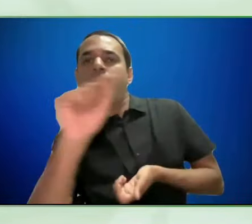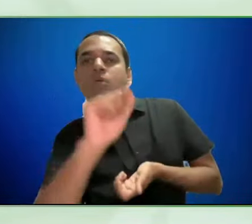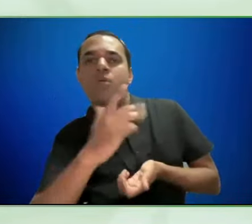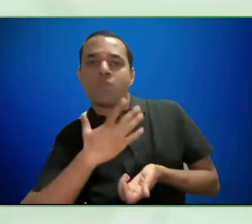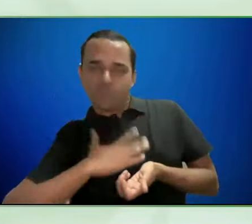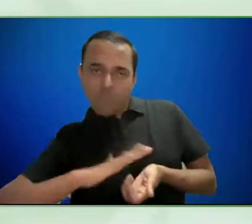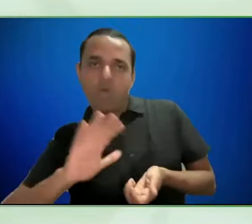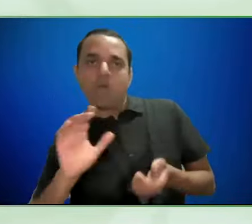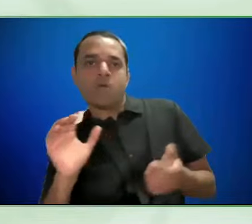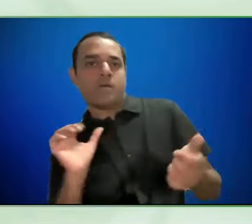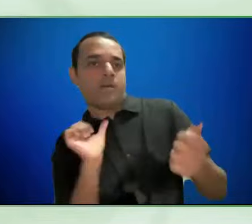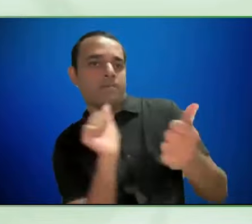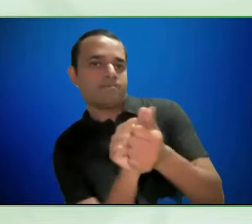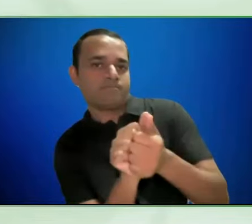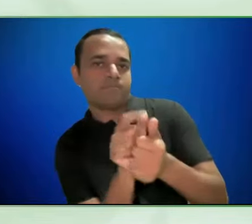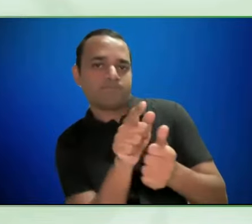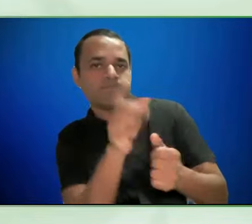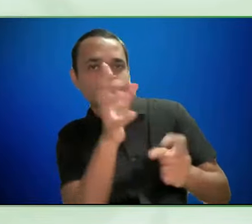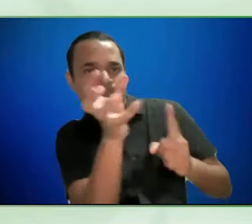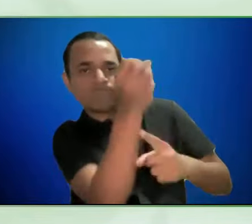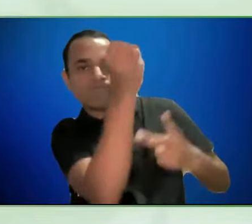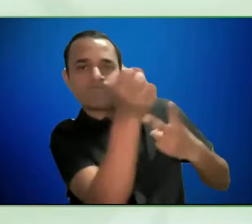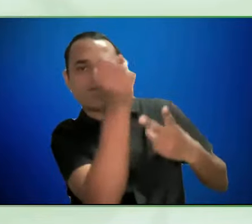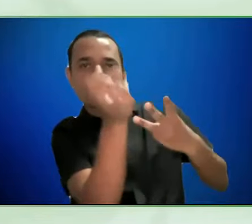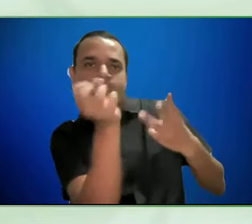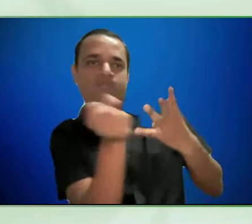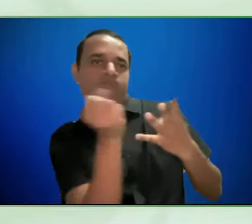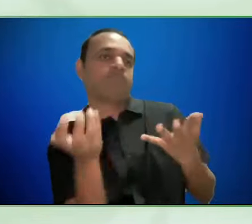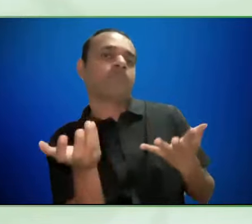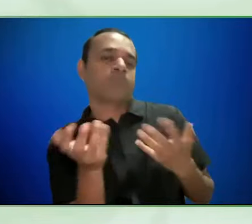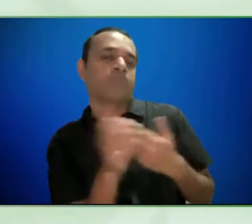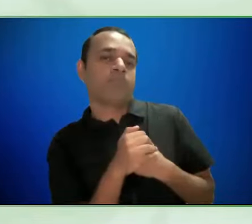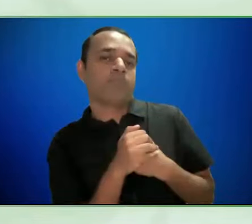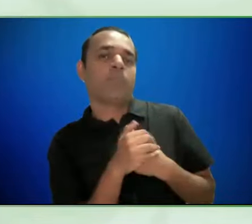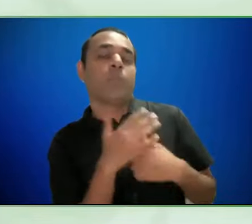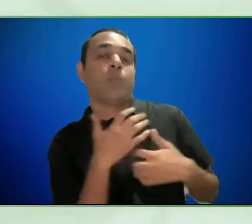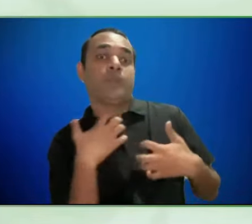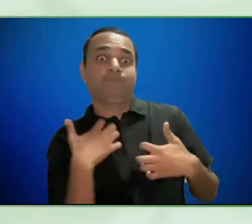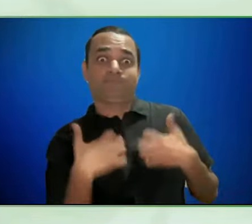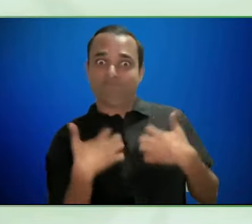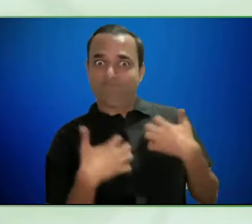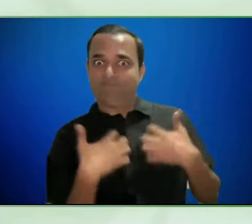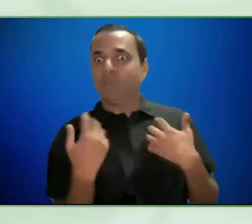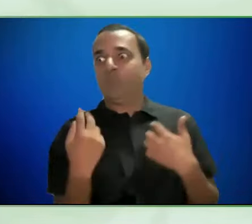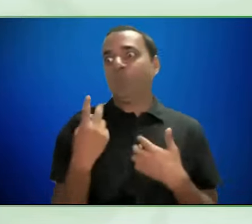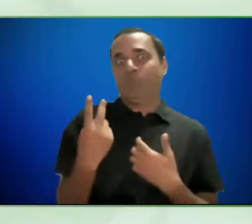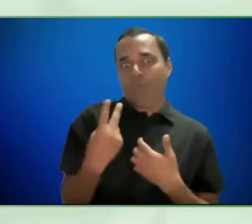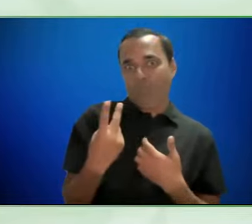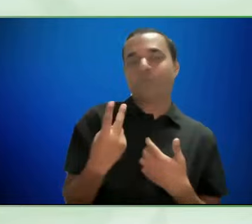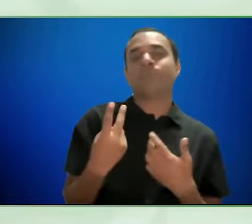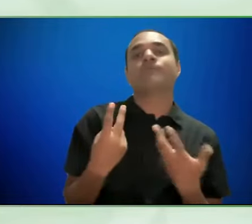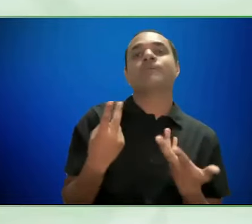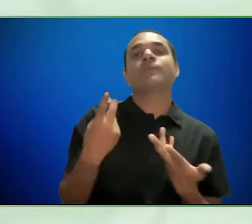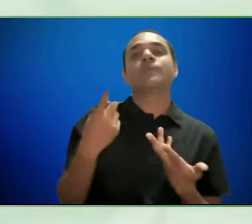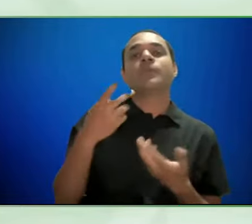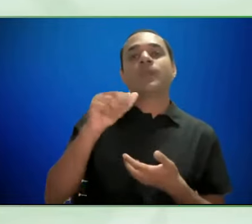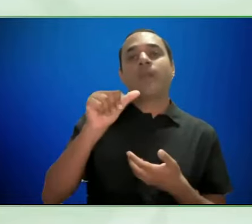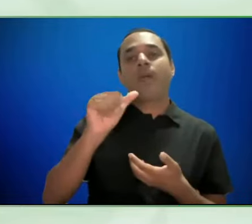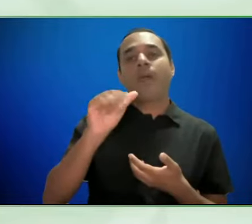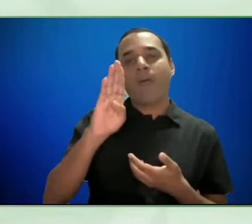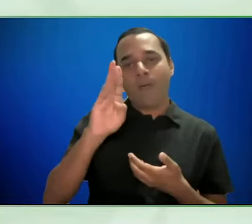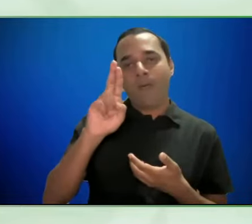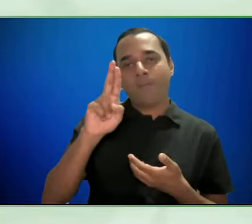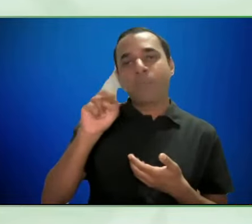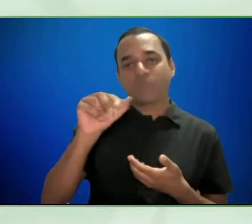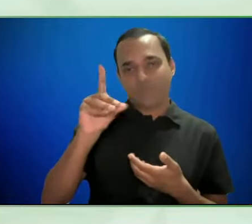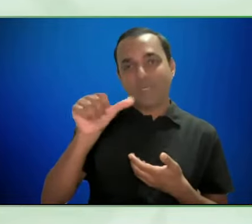the lives of people with Down syndrome and other intellectual disabilities is participation in the economic